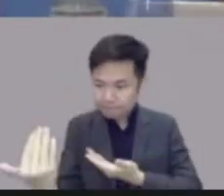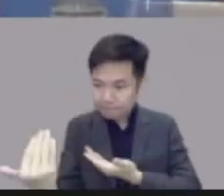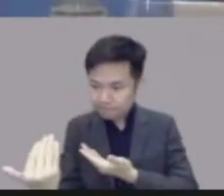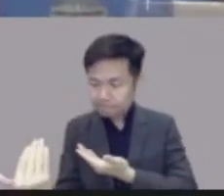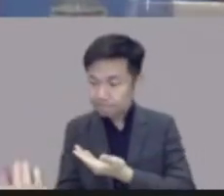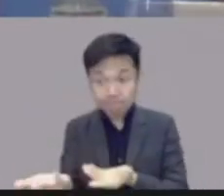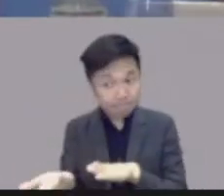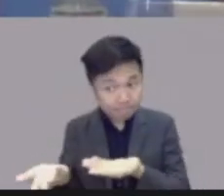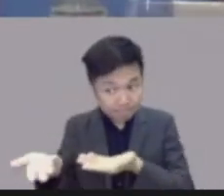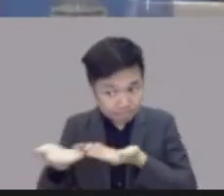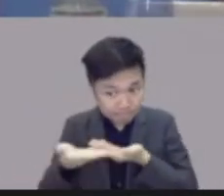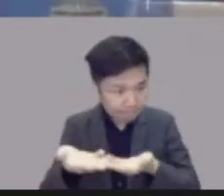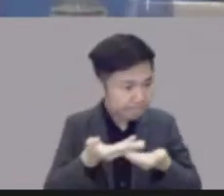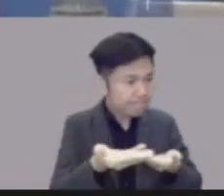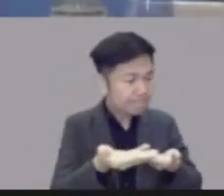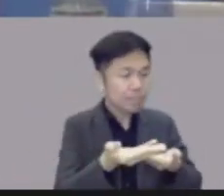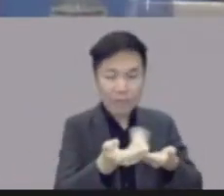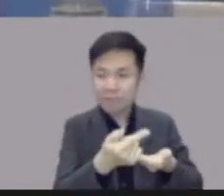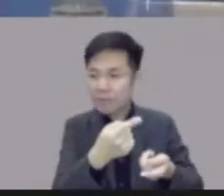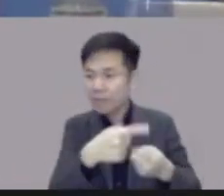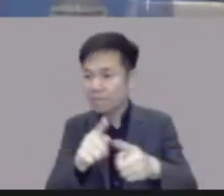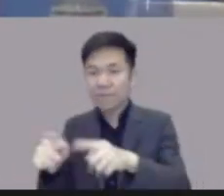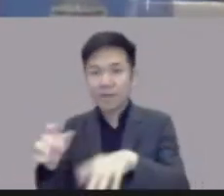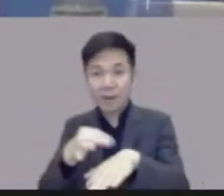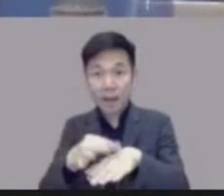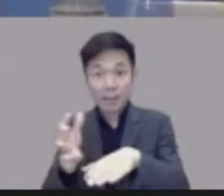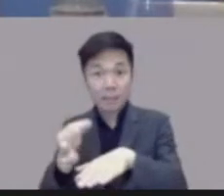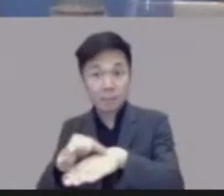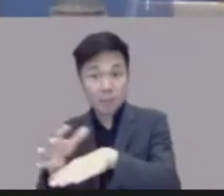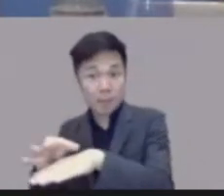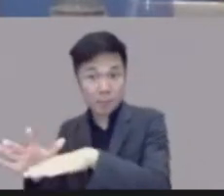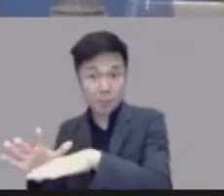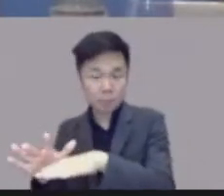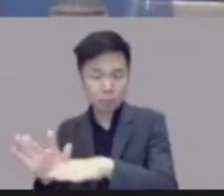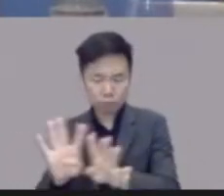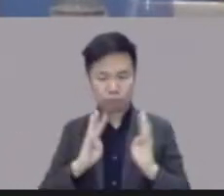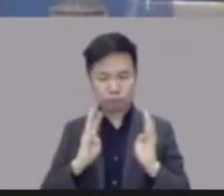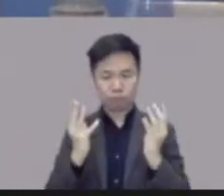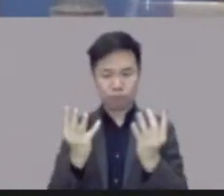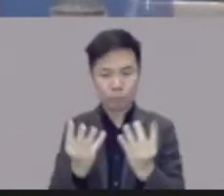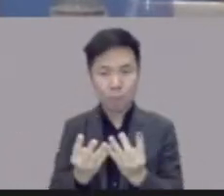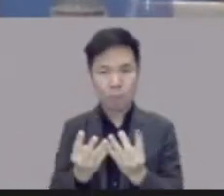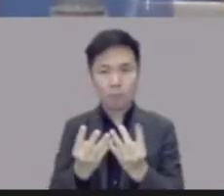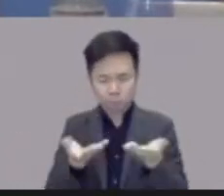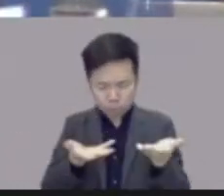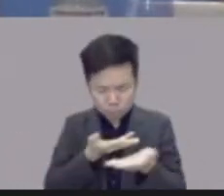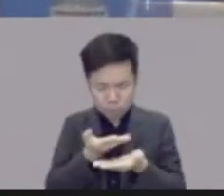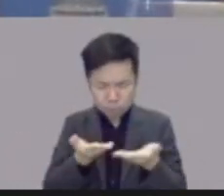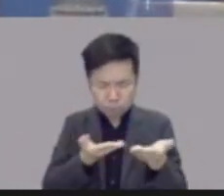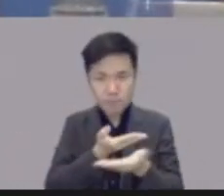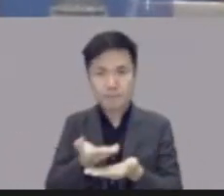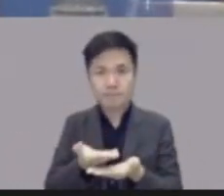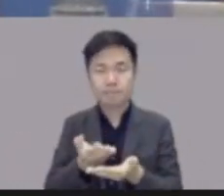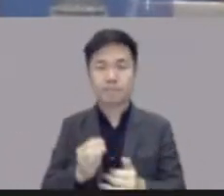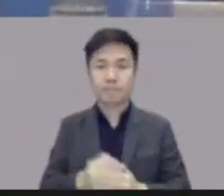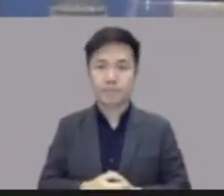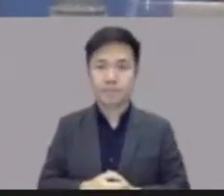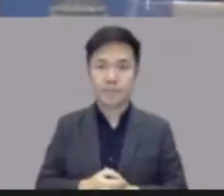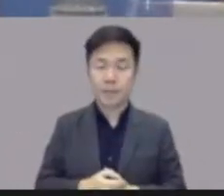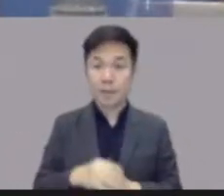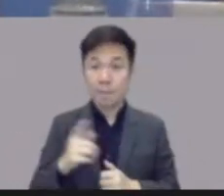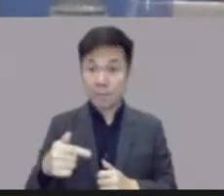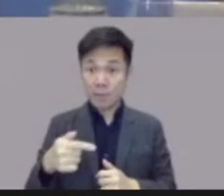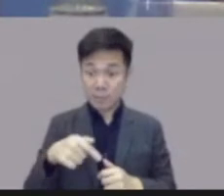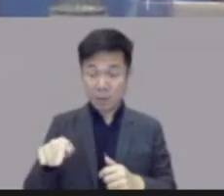from the dco Regional Offices their main role is to support U.N country teams